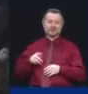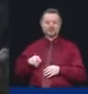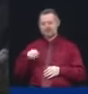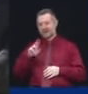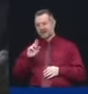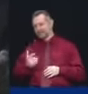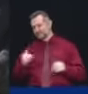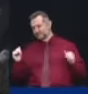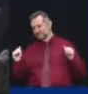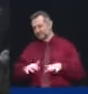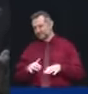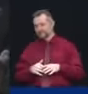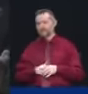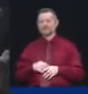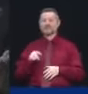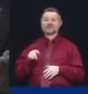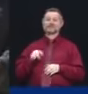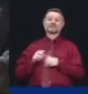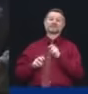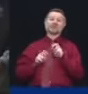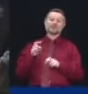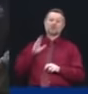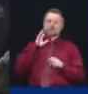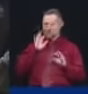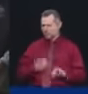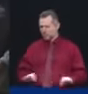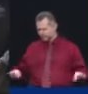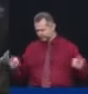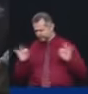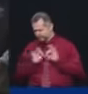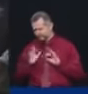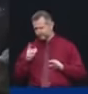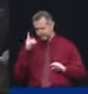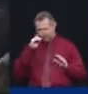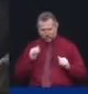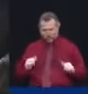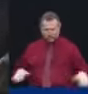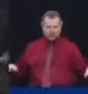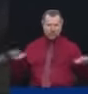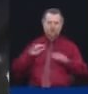The fair plays such a vital role for all of us in connecting the dots,